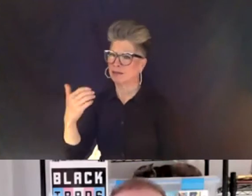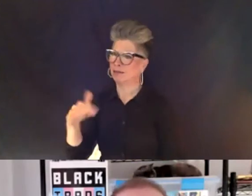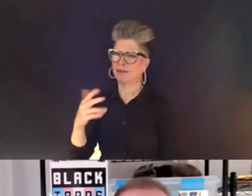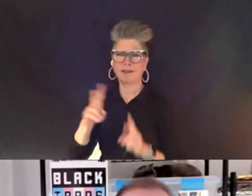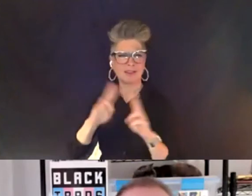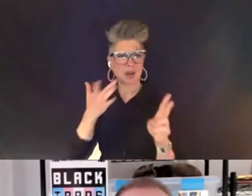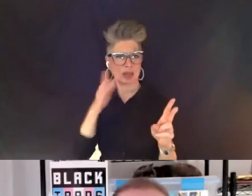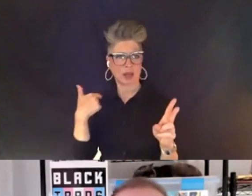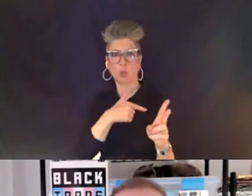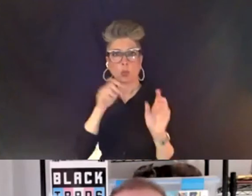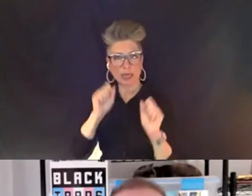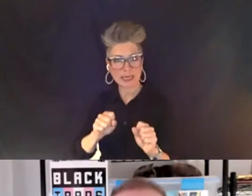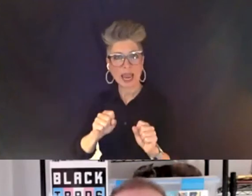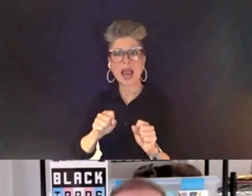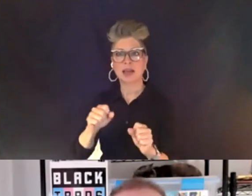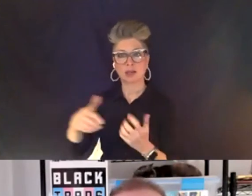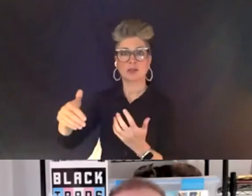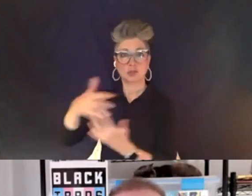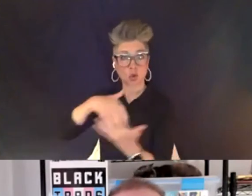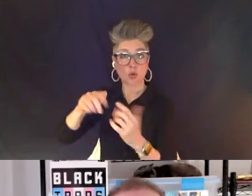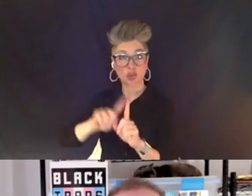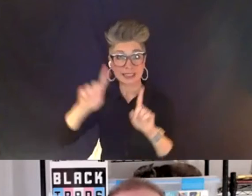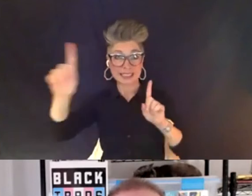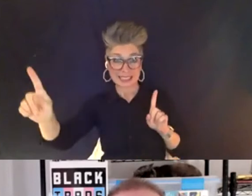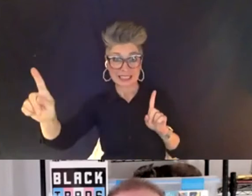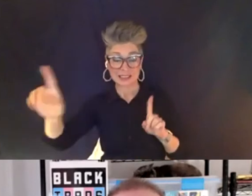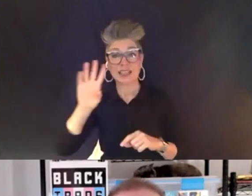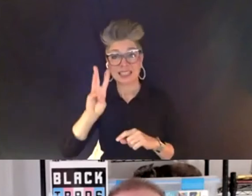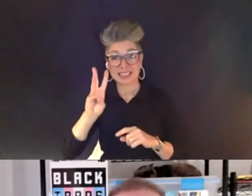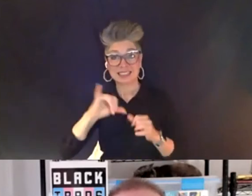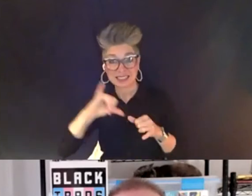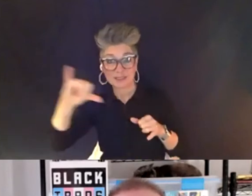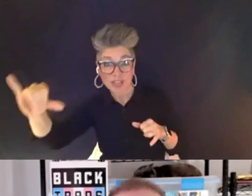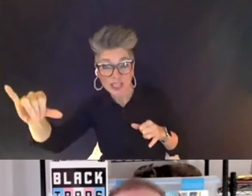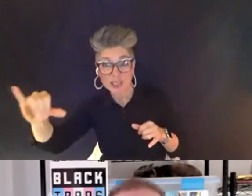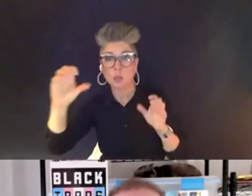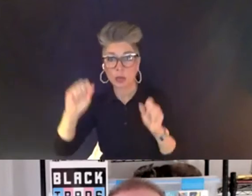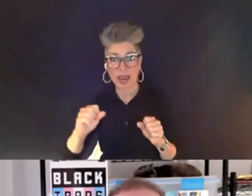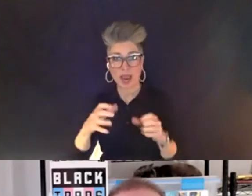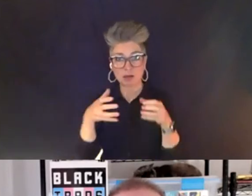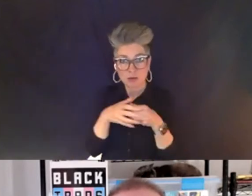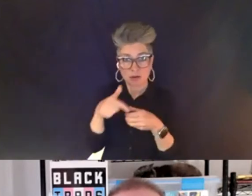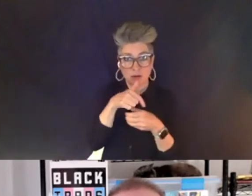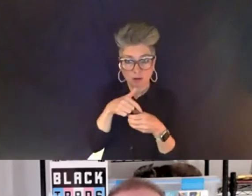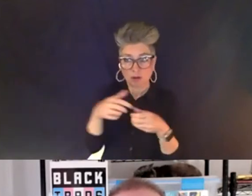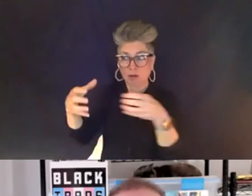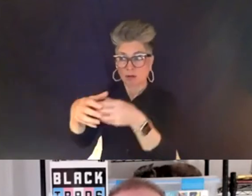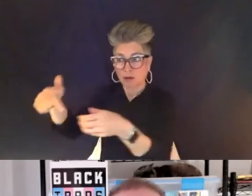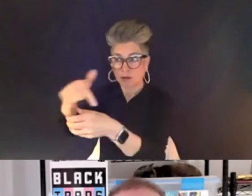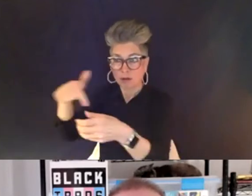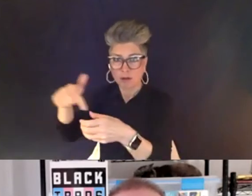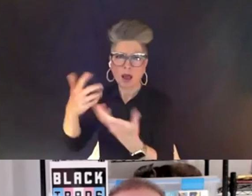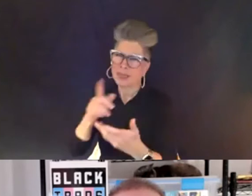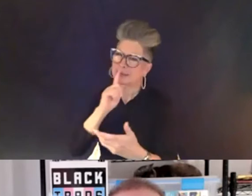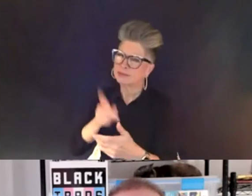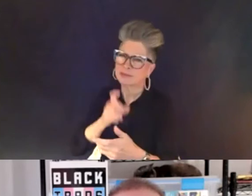distance and take 6 feet away from people, and bubble and all of that stuff. And not to say that it hasn't been very hard here, because